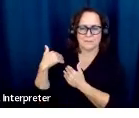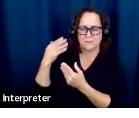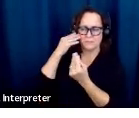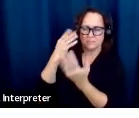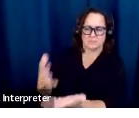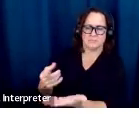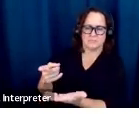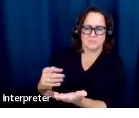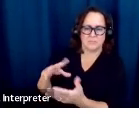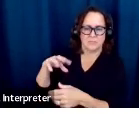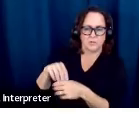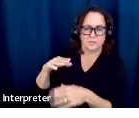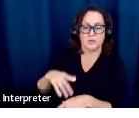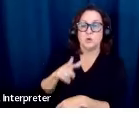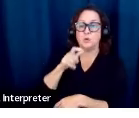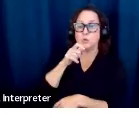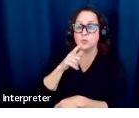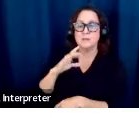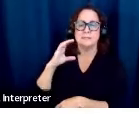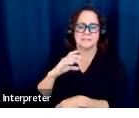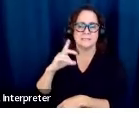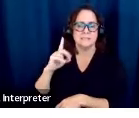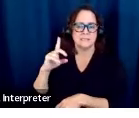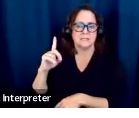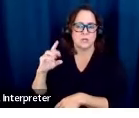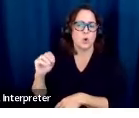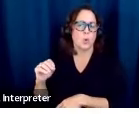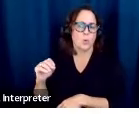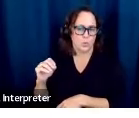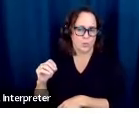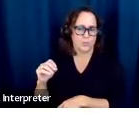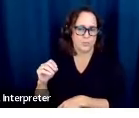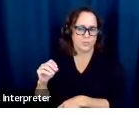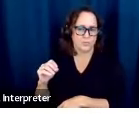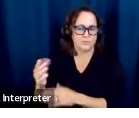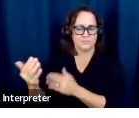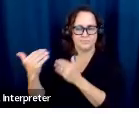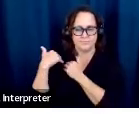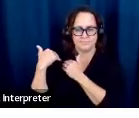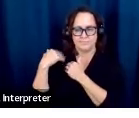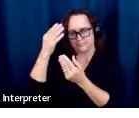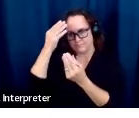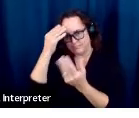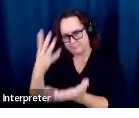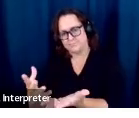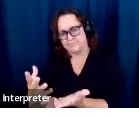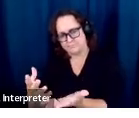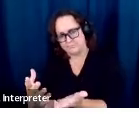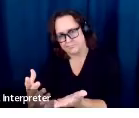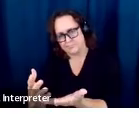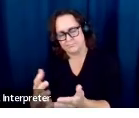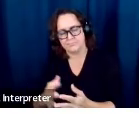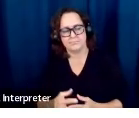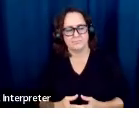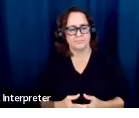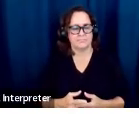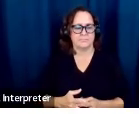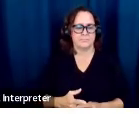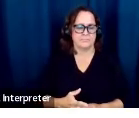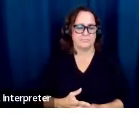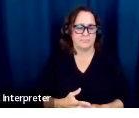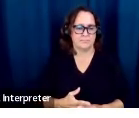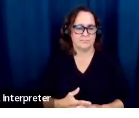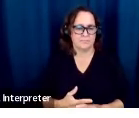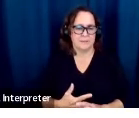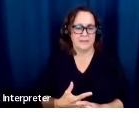this case, the CDDO will be responsible for informing participants of the waiver limit when they provide options counseling. If a participant's